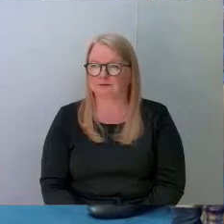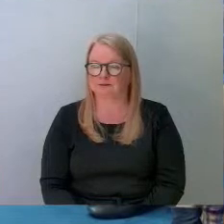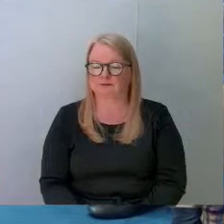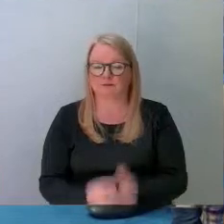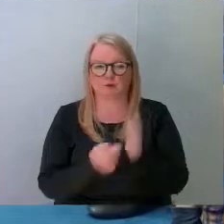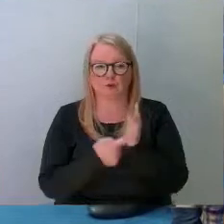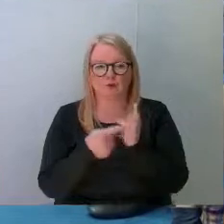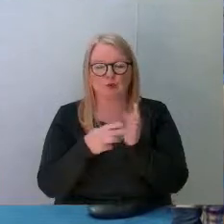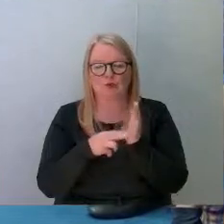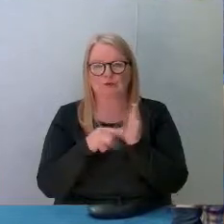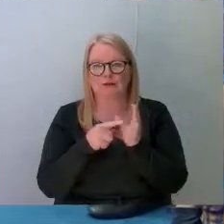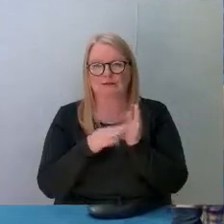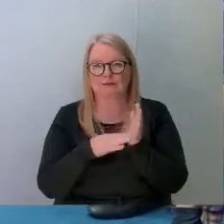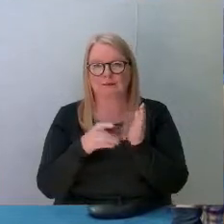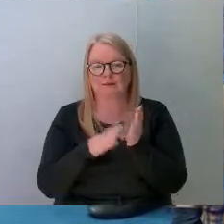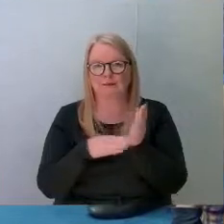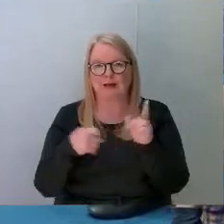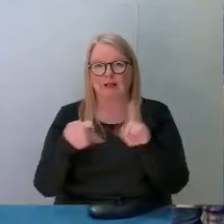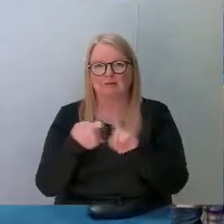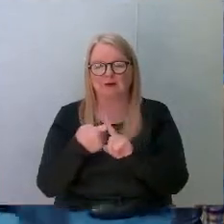Ronan McKenna.